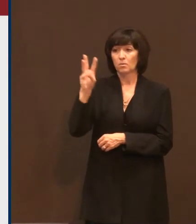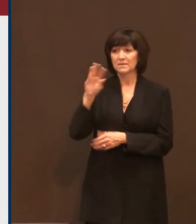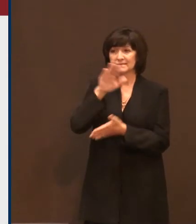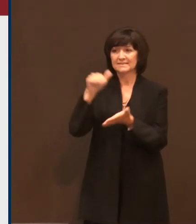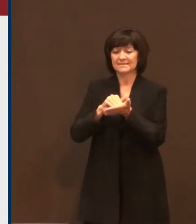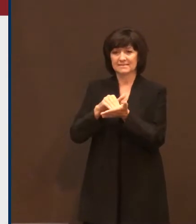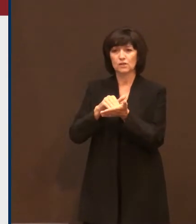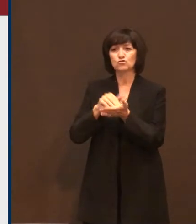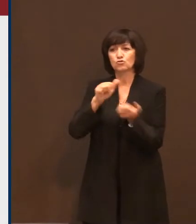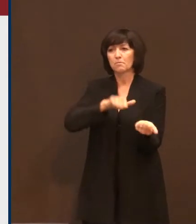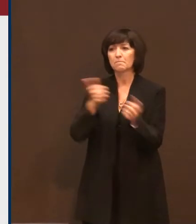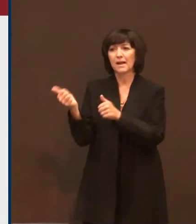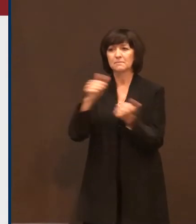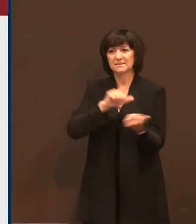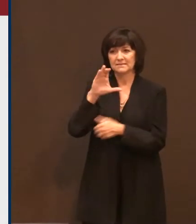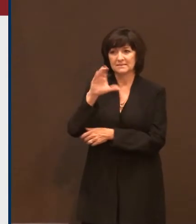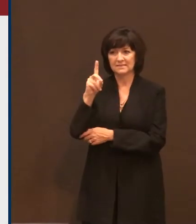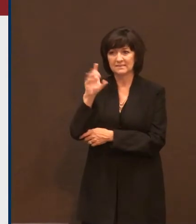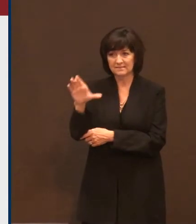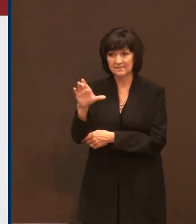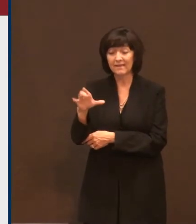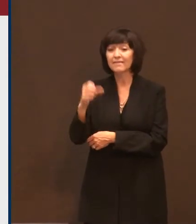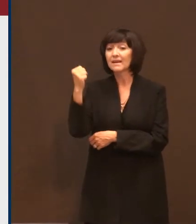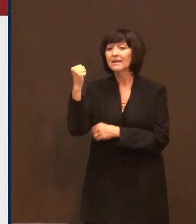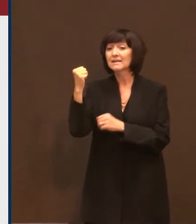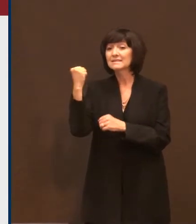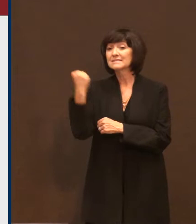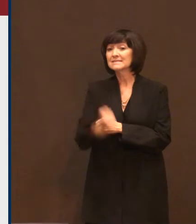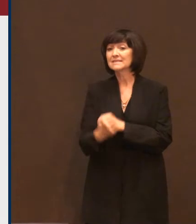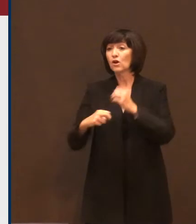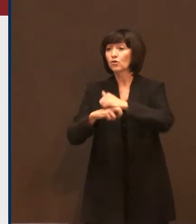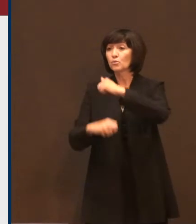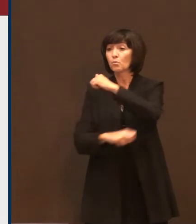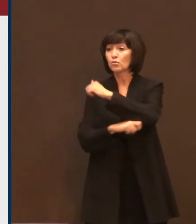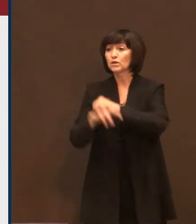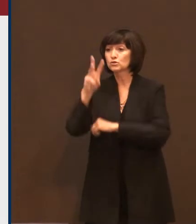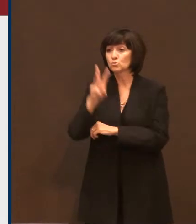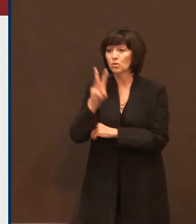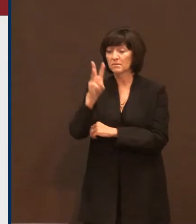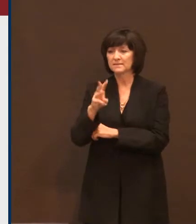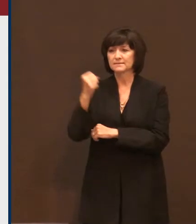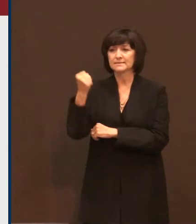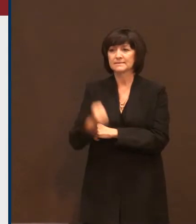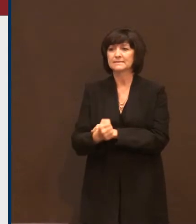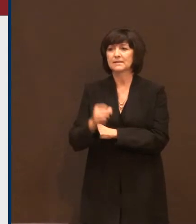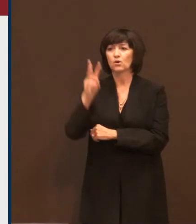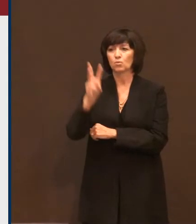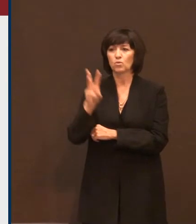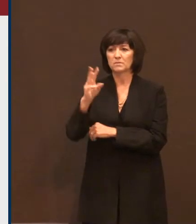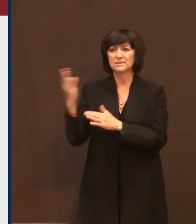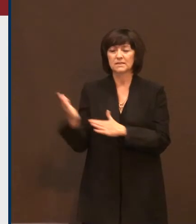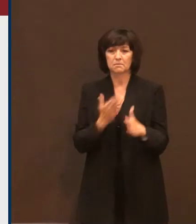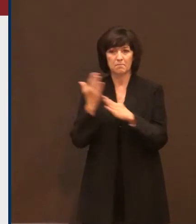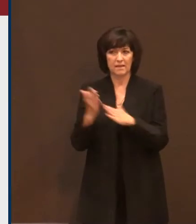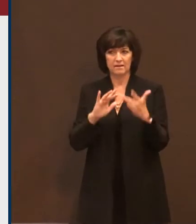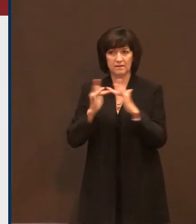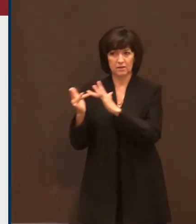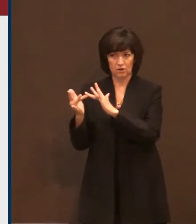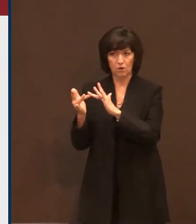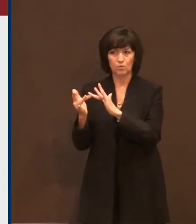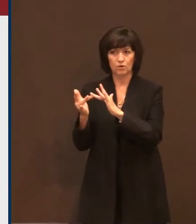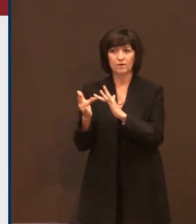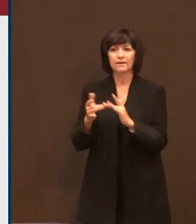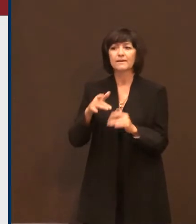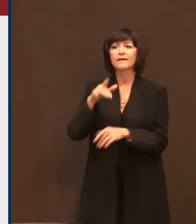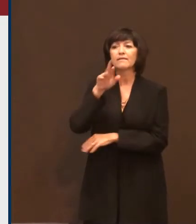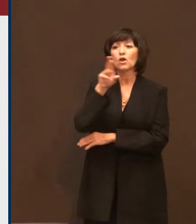Route 9 Corridor, it's the Route 9 Master Plan Monitoring Committee. And also in Wilmington is